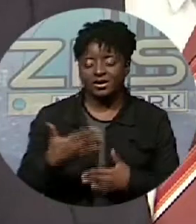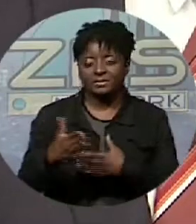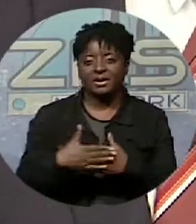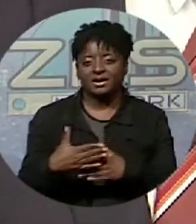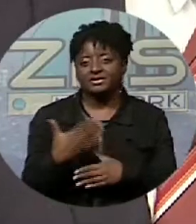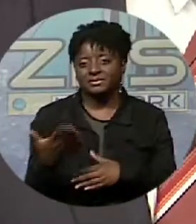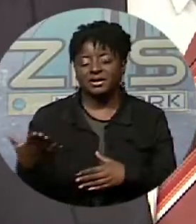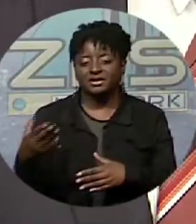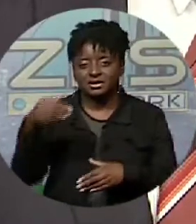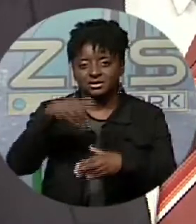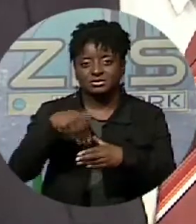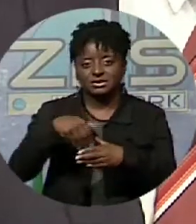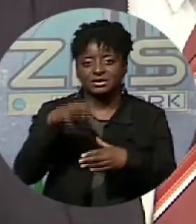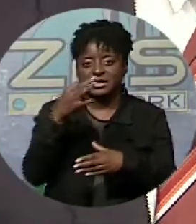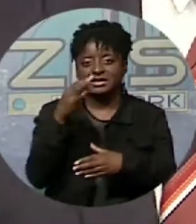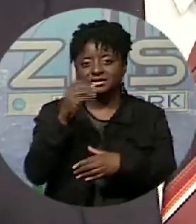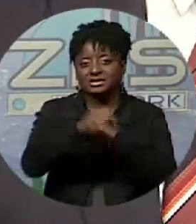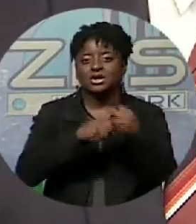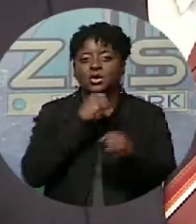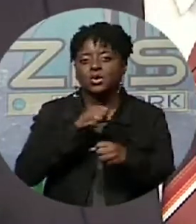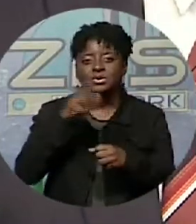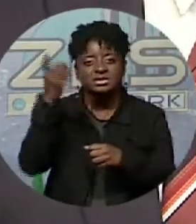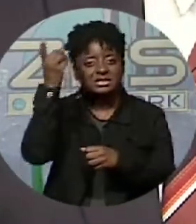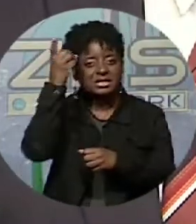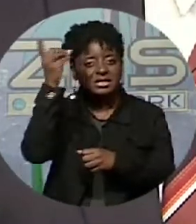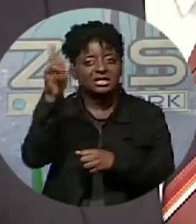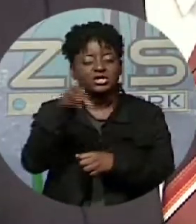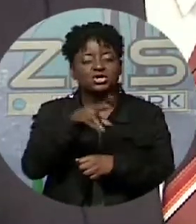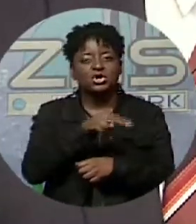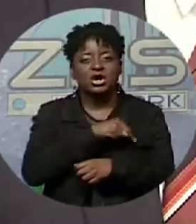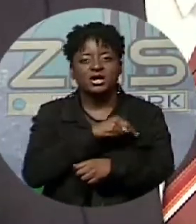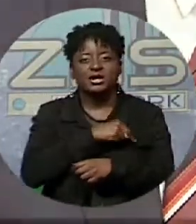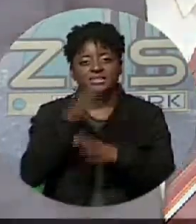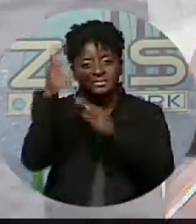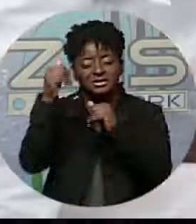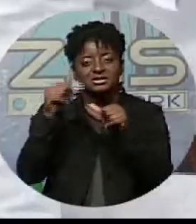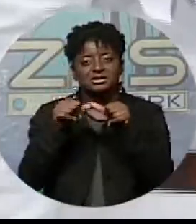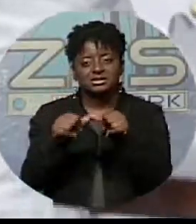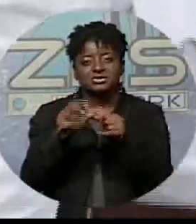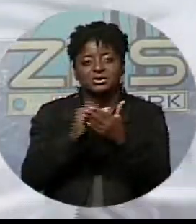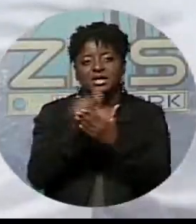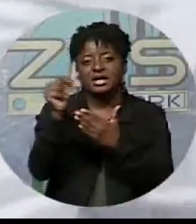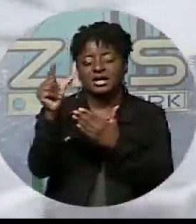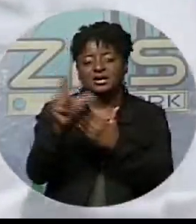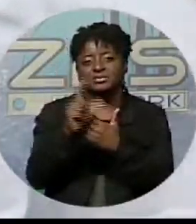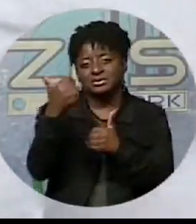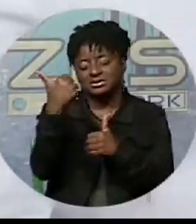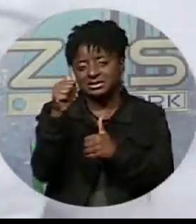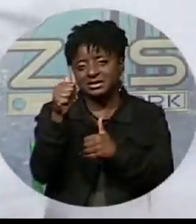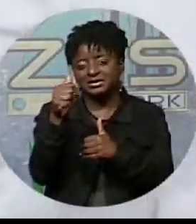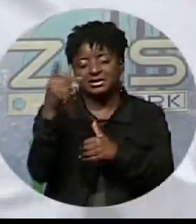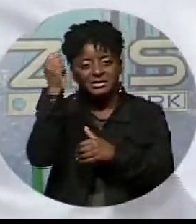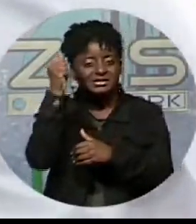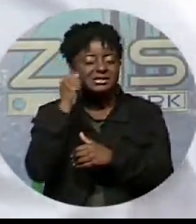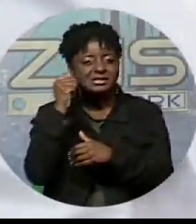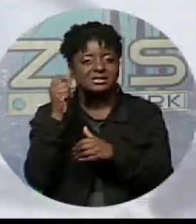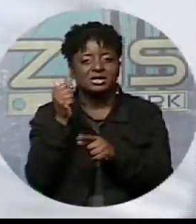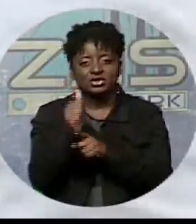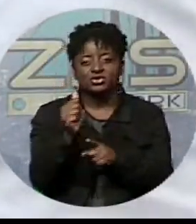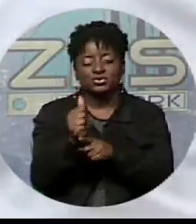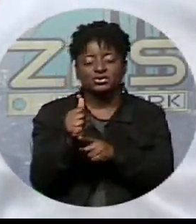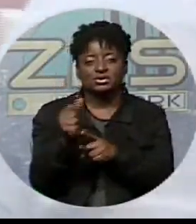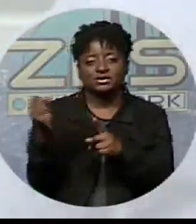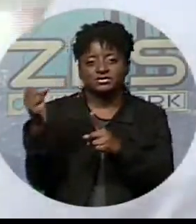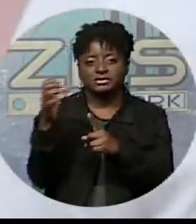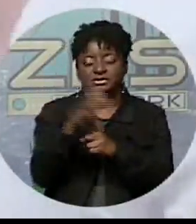The case involving 19-year-old Daheen Nordard expected to continue on April 10th in the magistrate's court. The teen is accused of assaulting